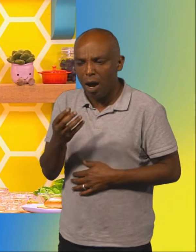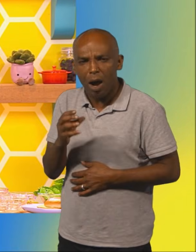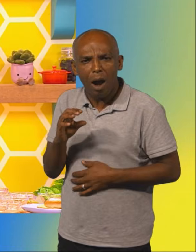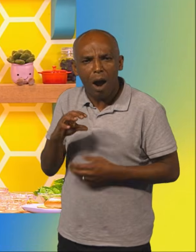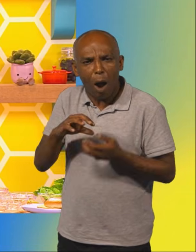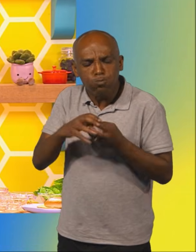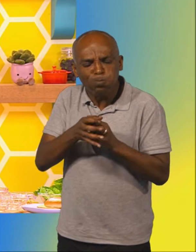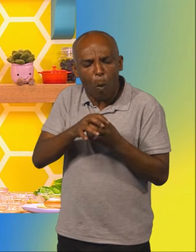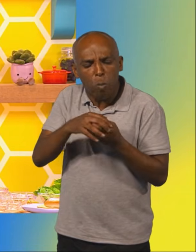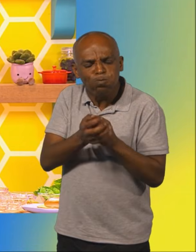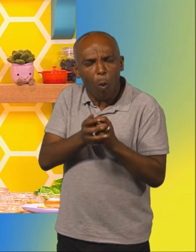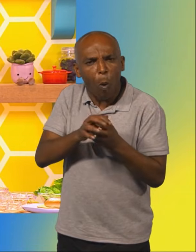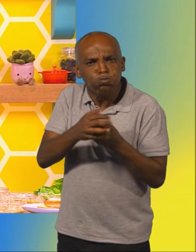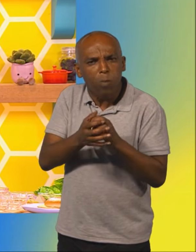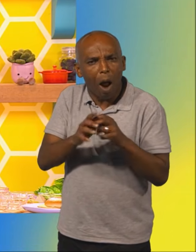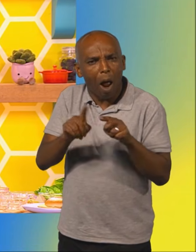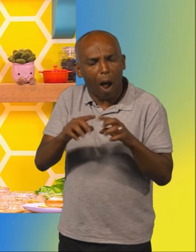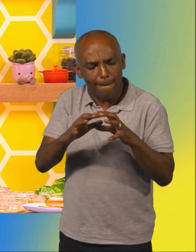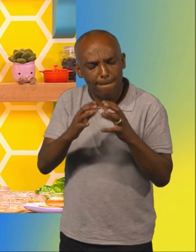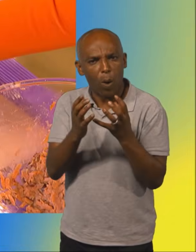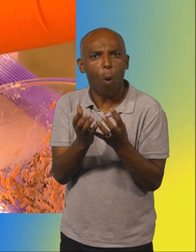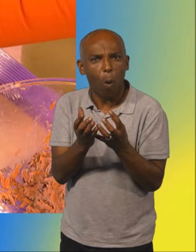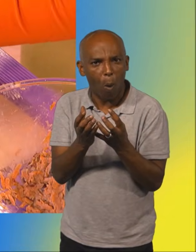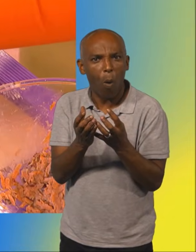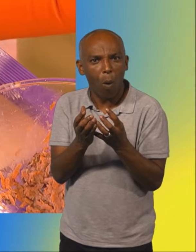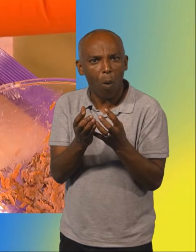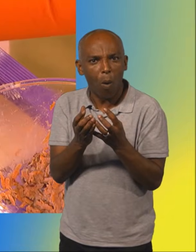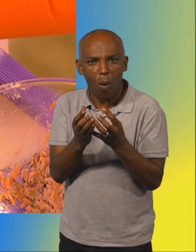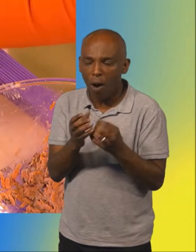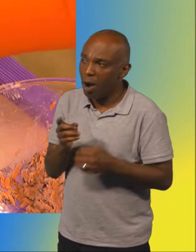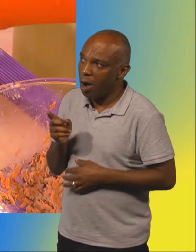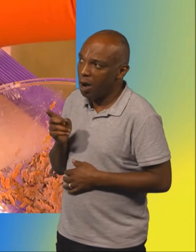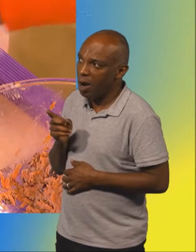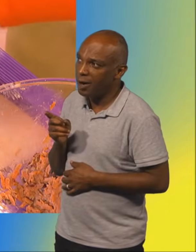and flatten it out into a burger patty shape.